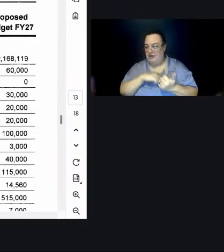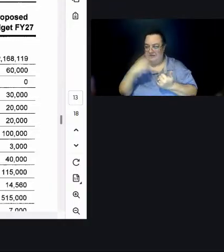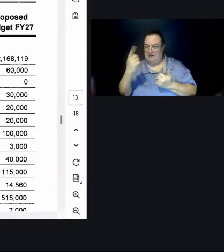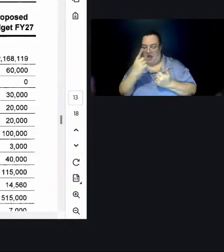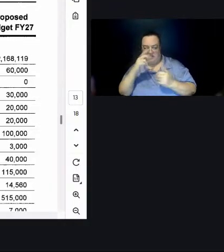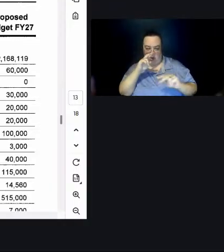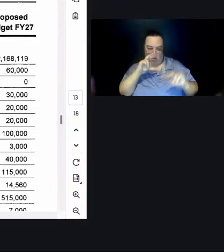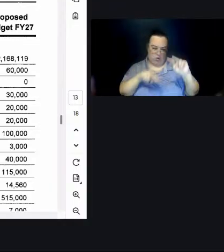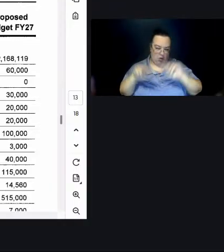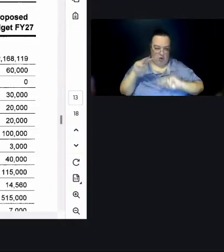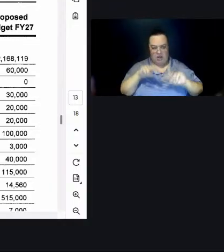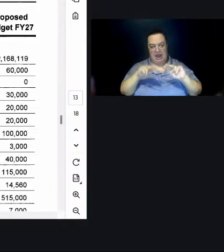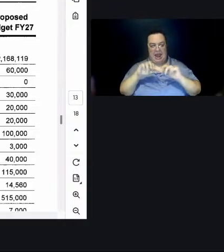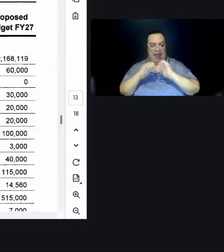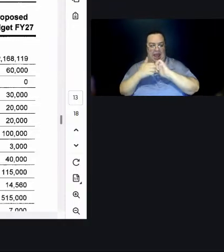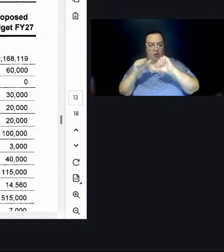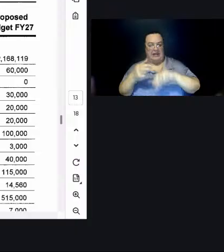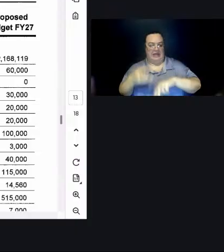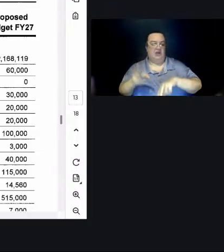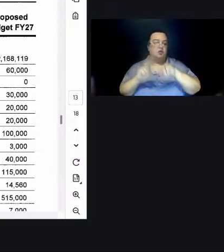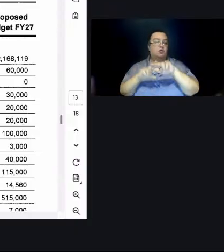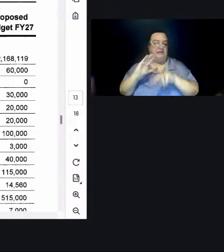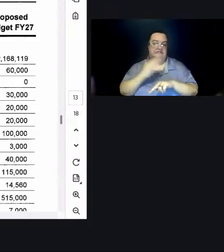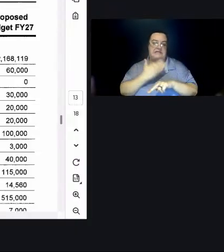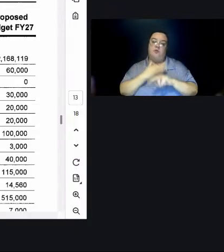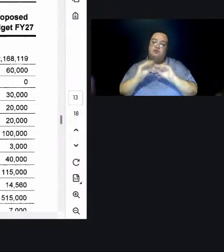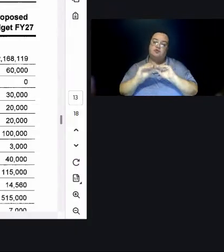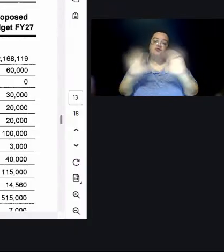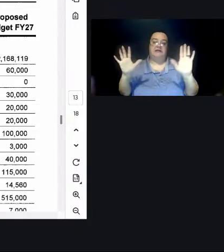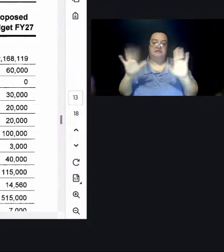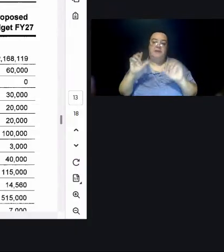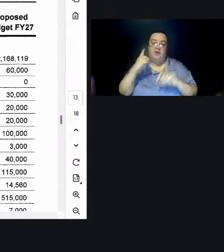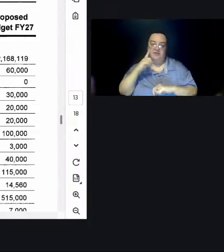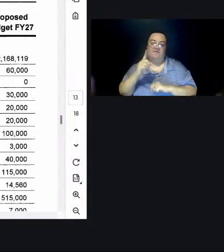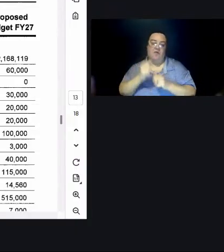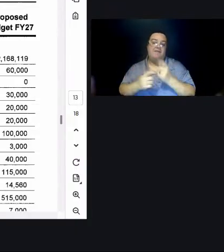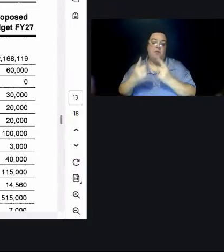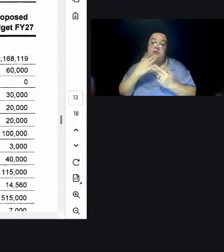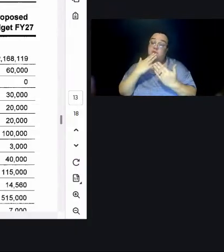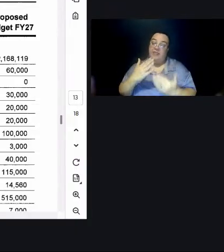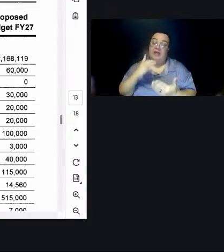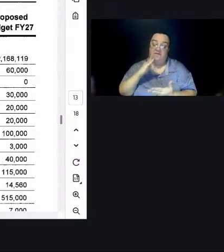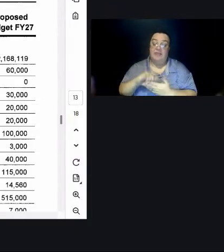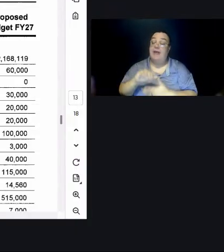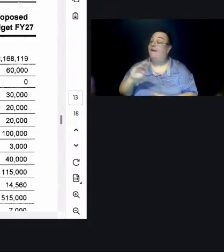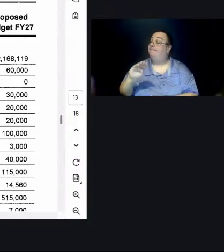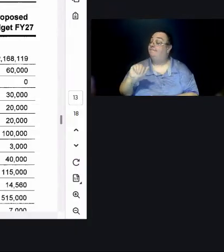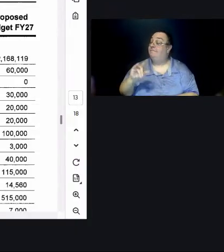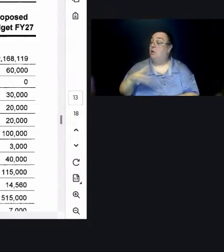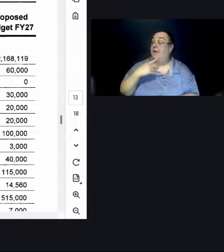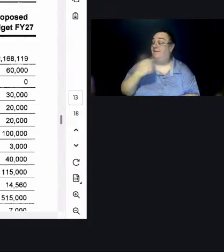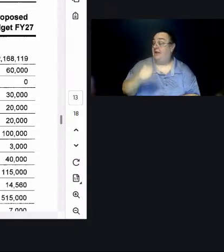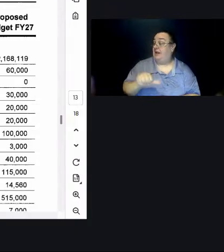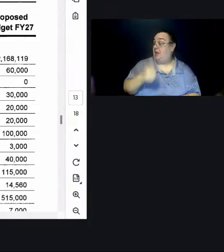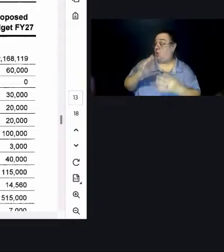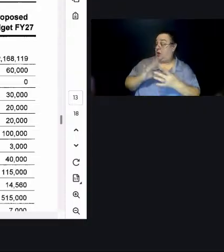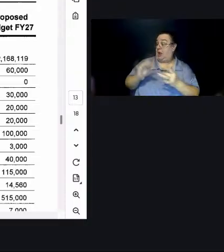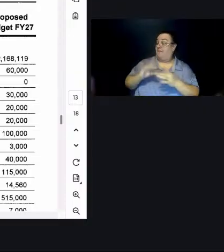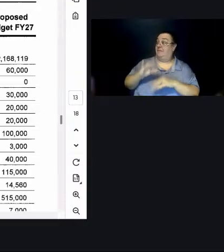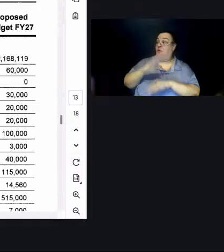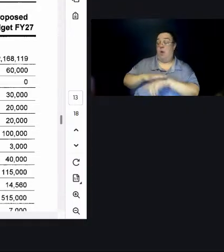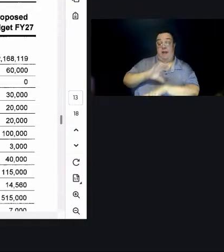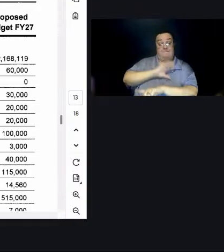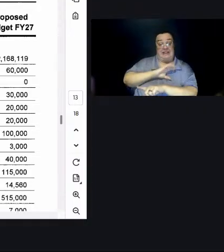ways to increase that transparency. So thank you. Are there any other comments on the police